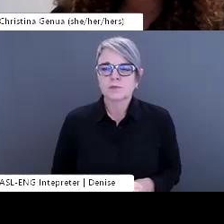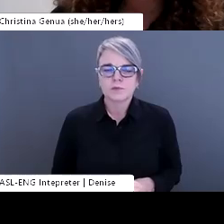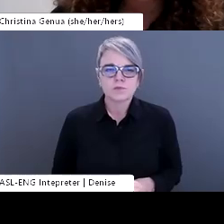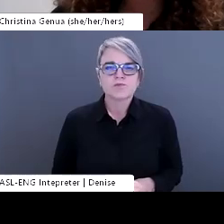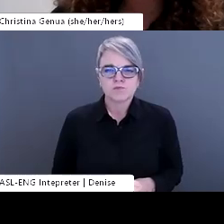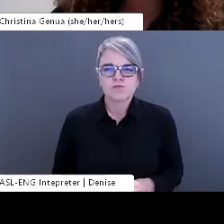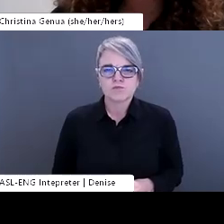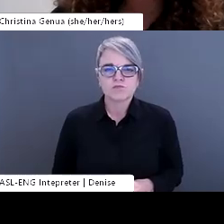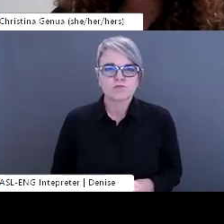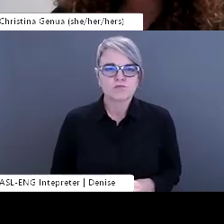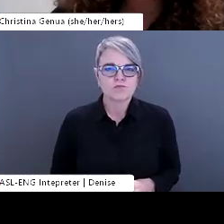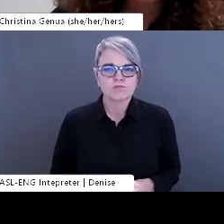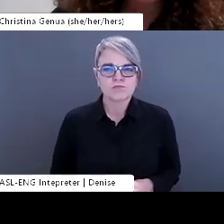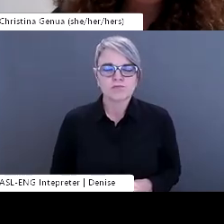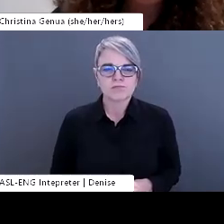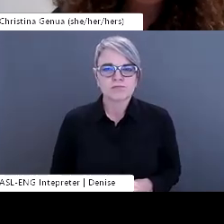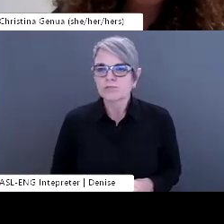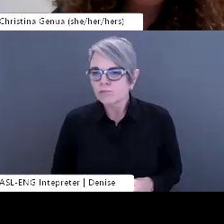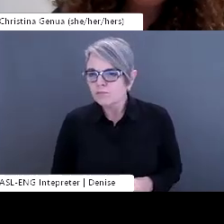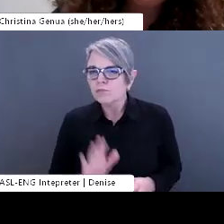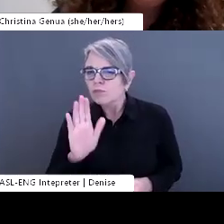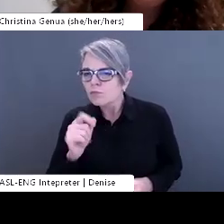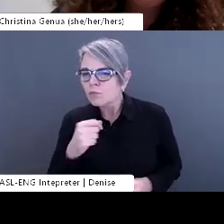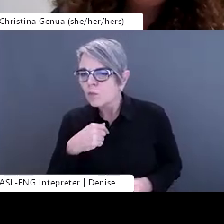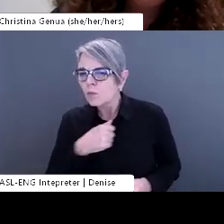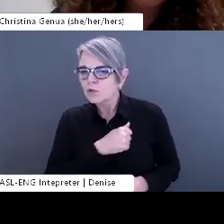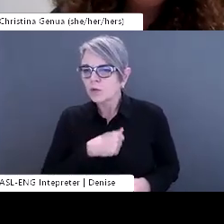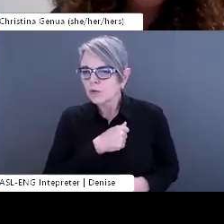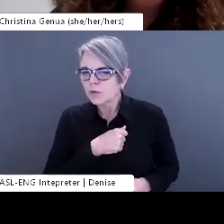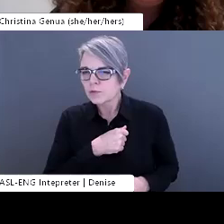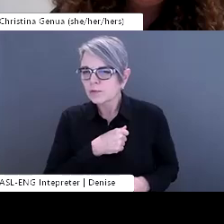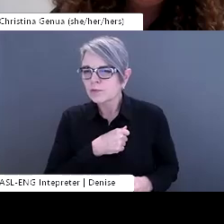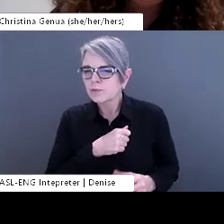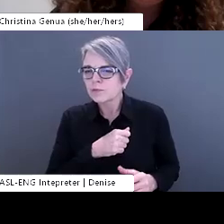Um, okay, so, oh, sorry. Someone.